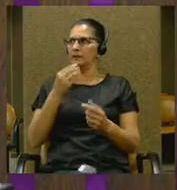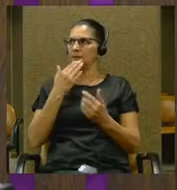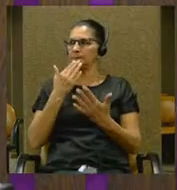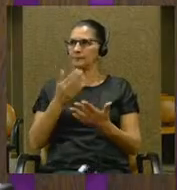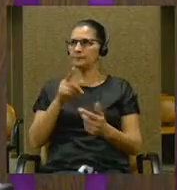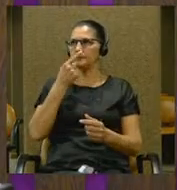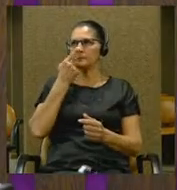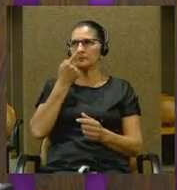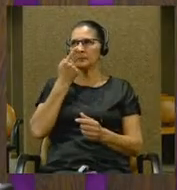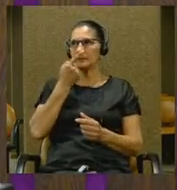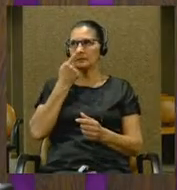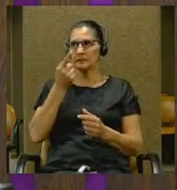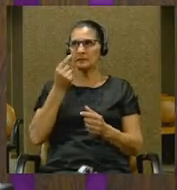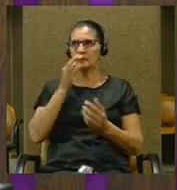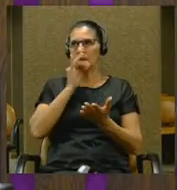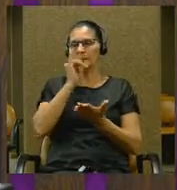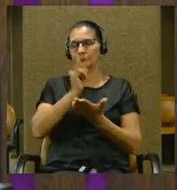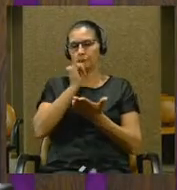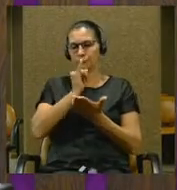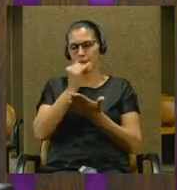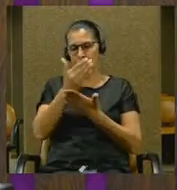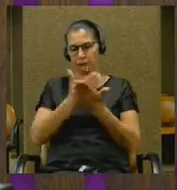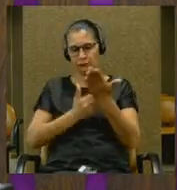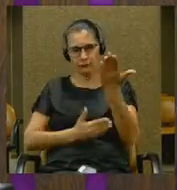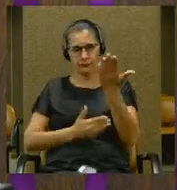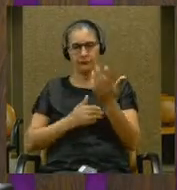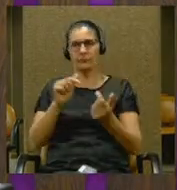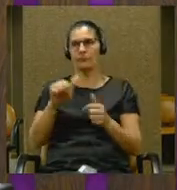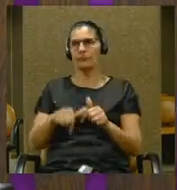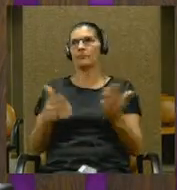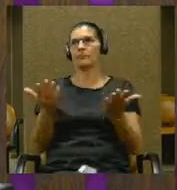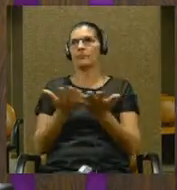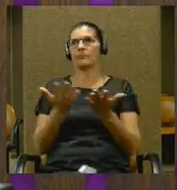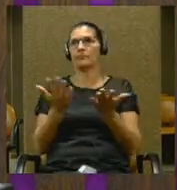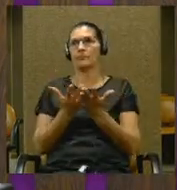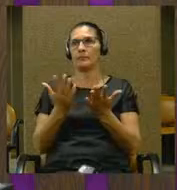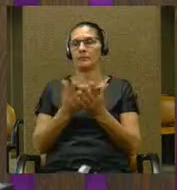Thank you, Brian. Your presentation was very